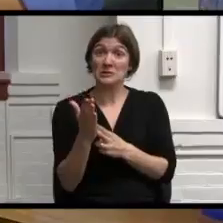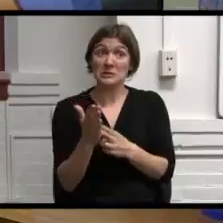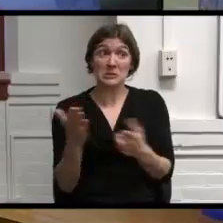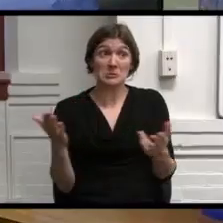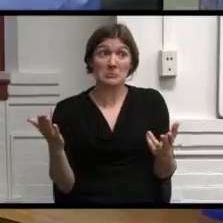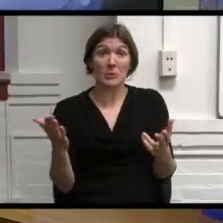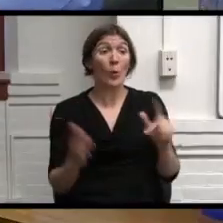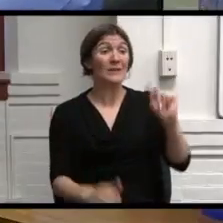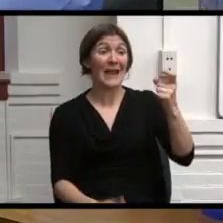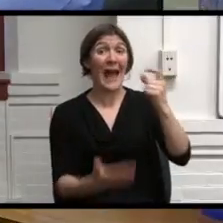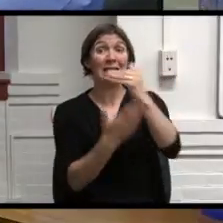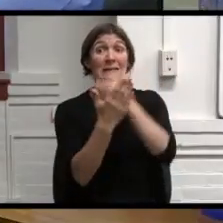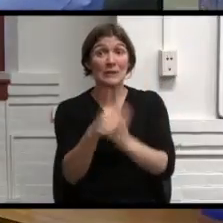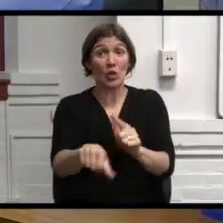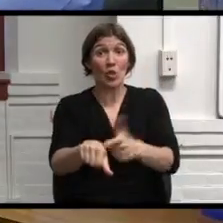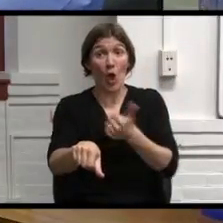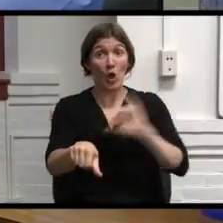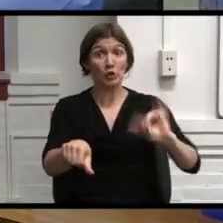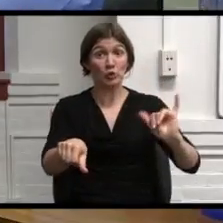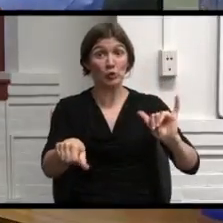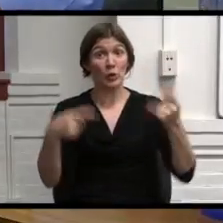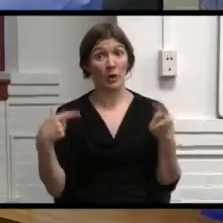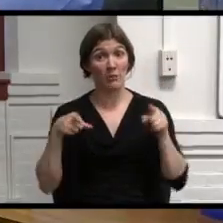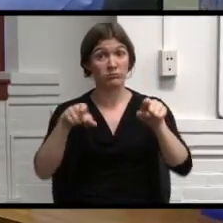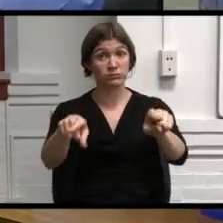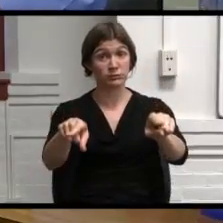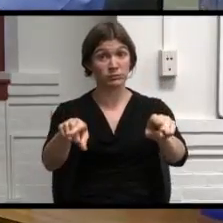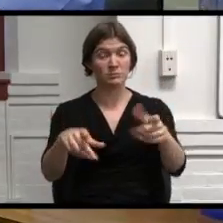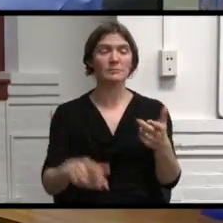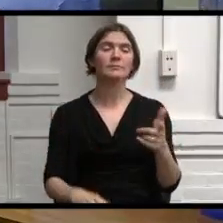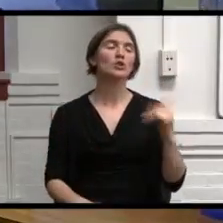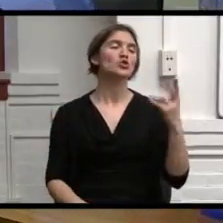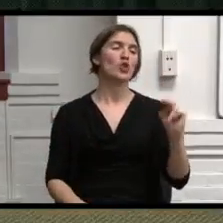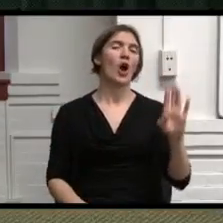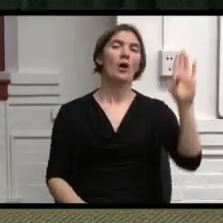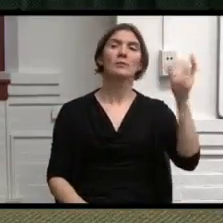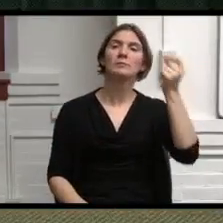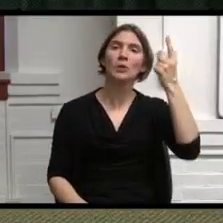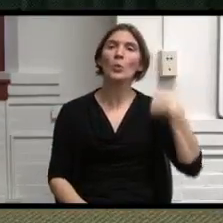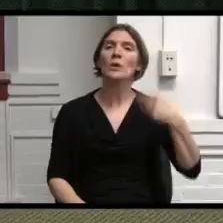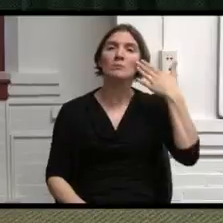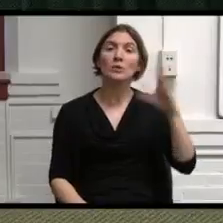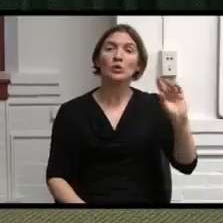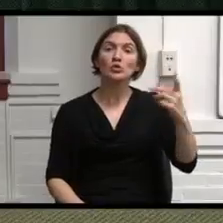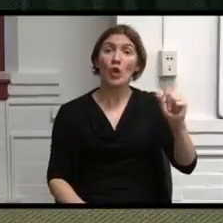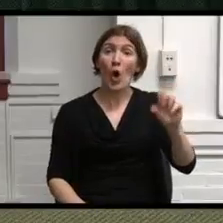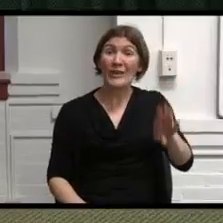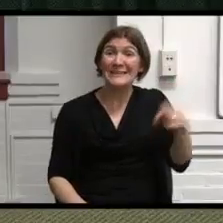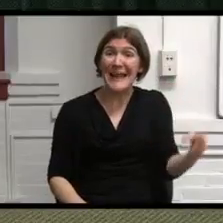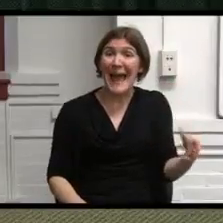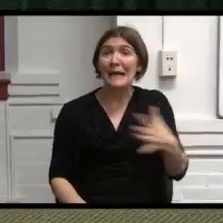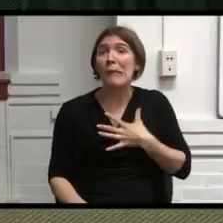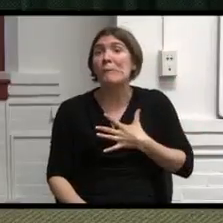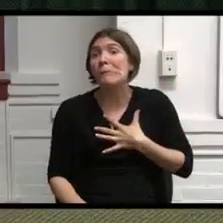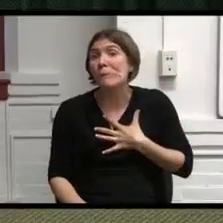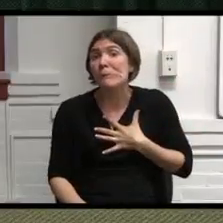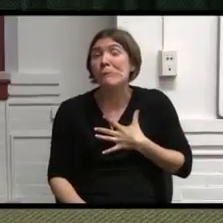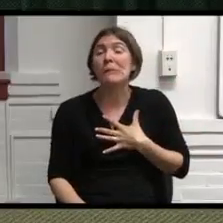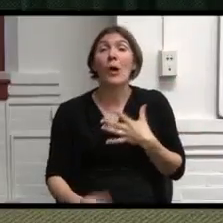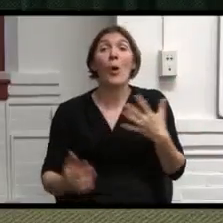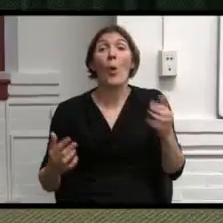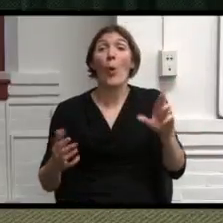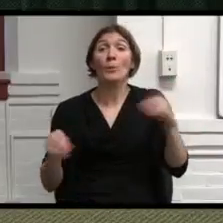that tax list is fairly long, too. This is true. I think the other thing too is that we don't know if a dog is deceased. Or somebody moved. I